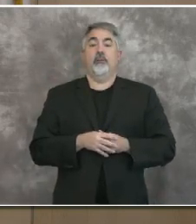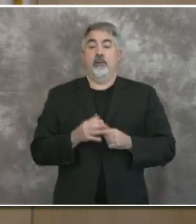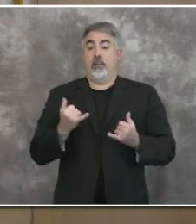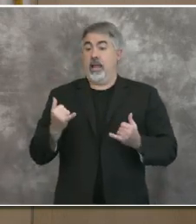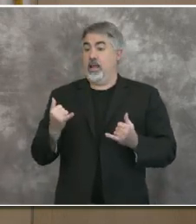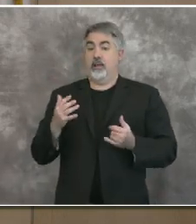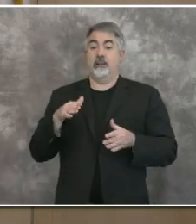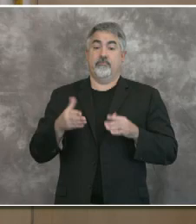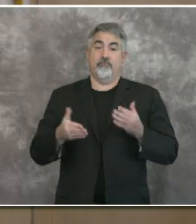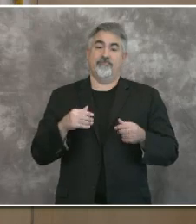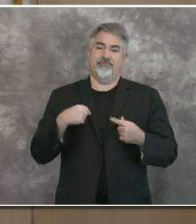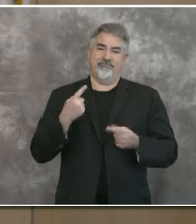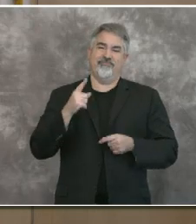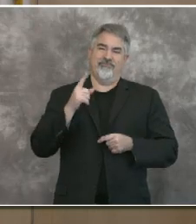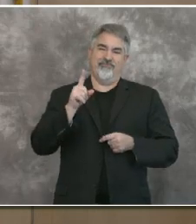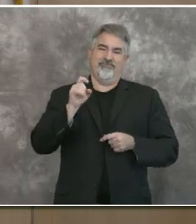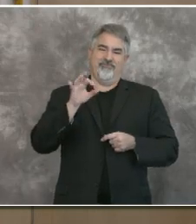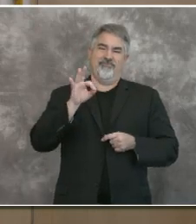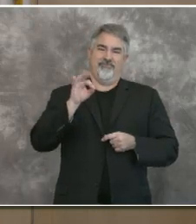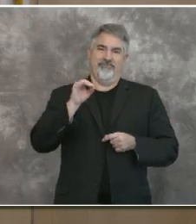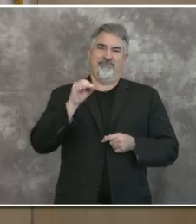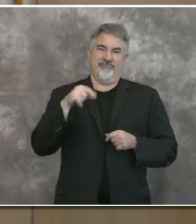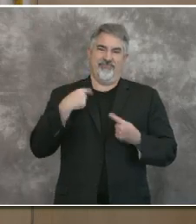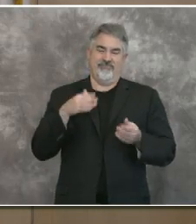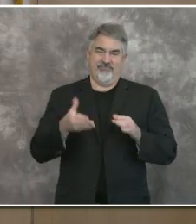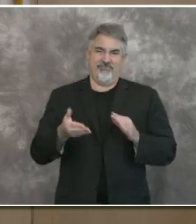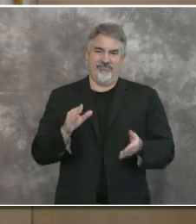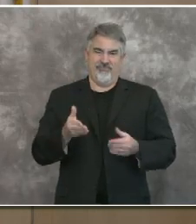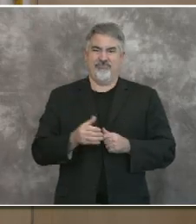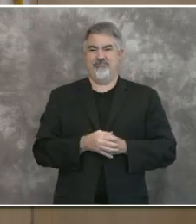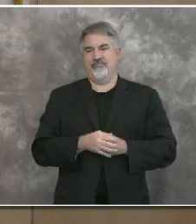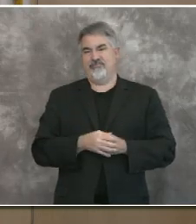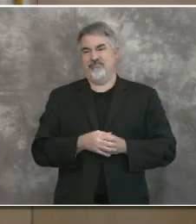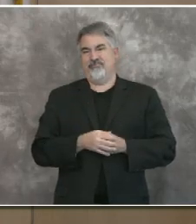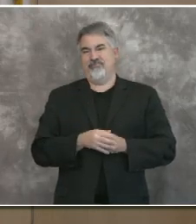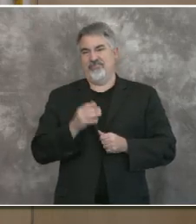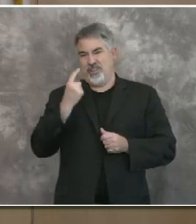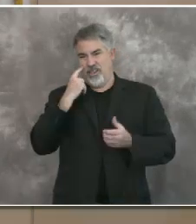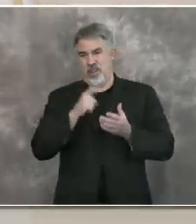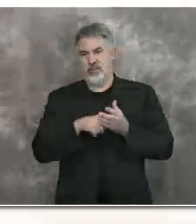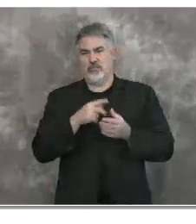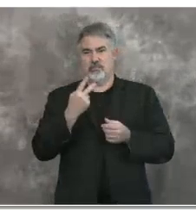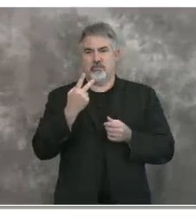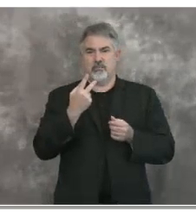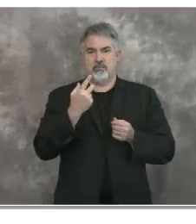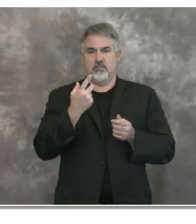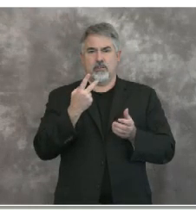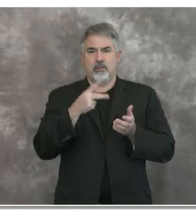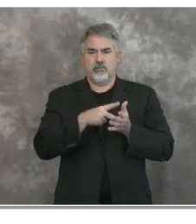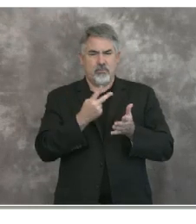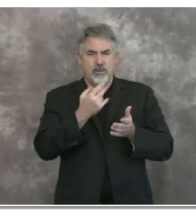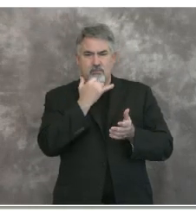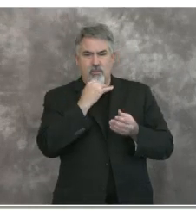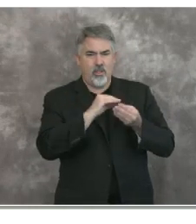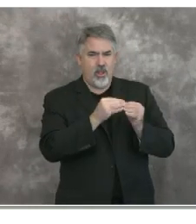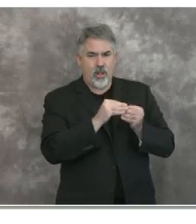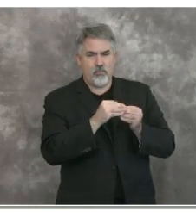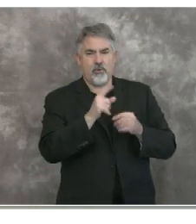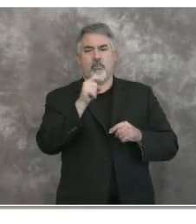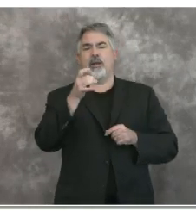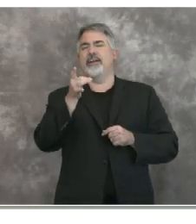total of 190 deaths. We have since identified 1 duplicate, decreasing that number to 189, and